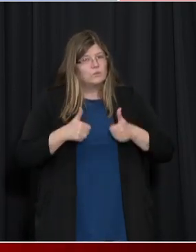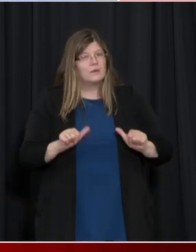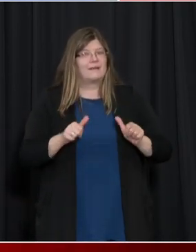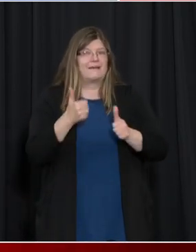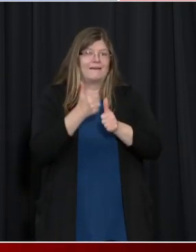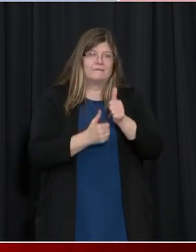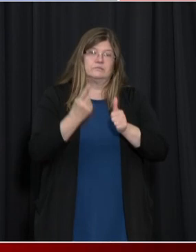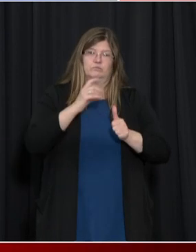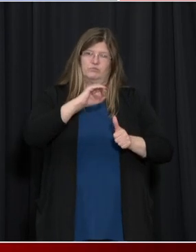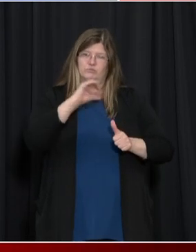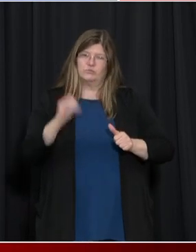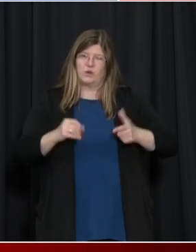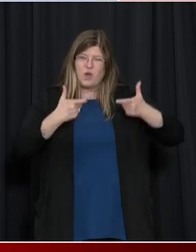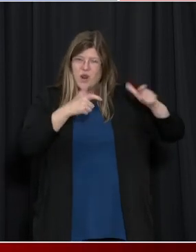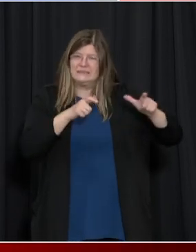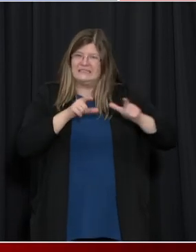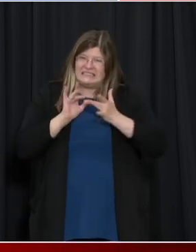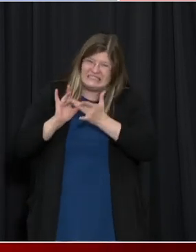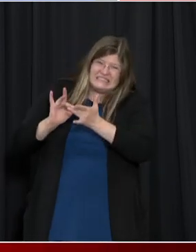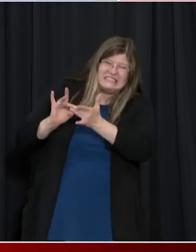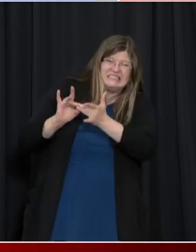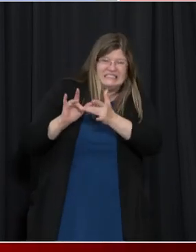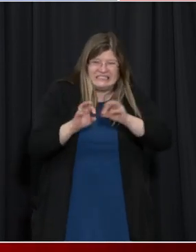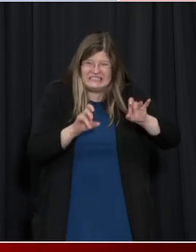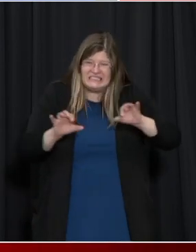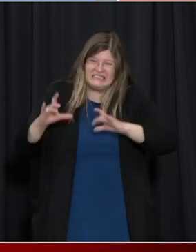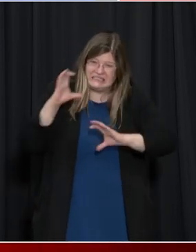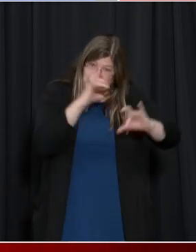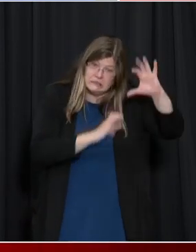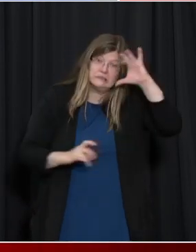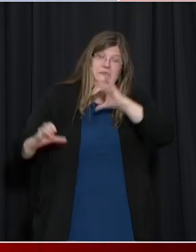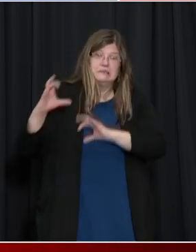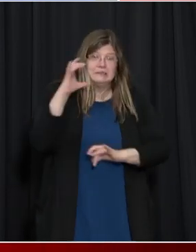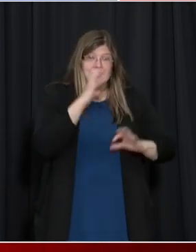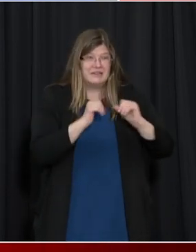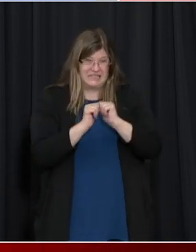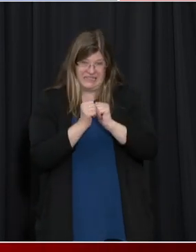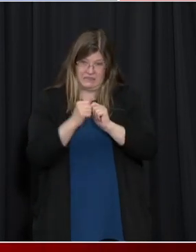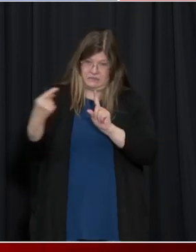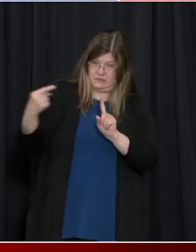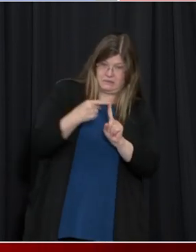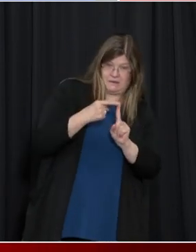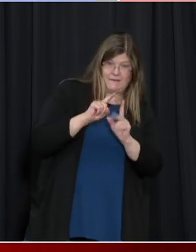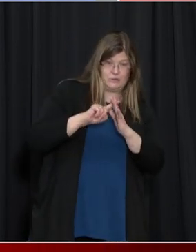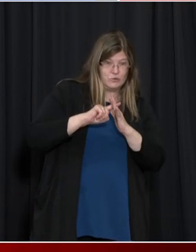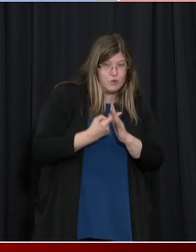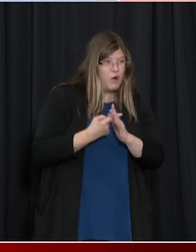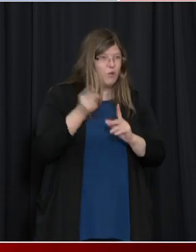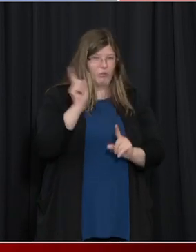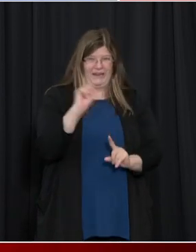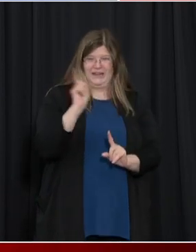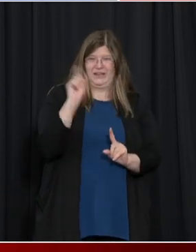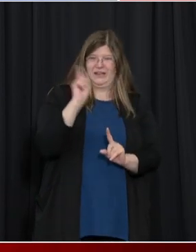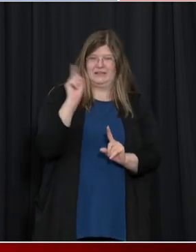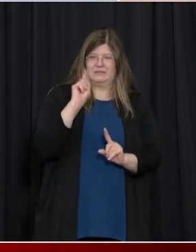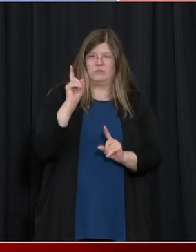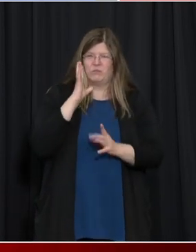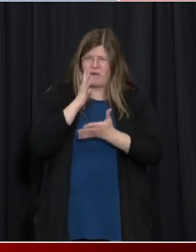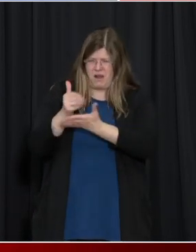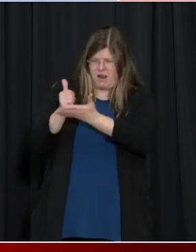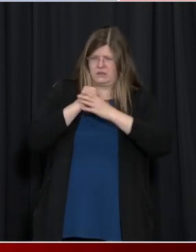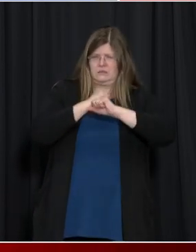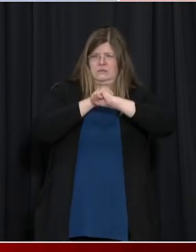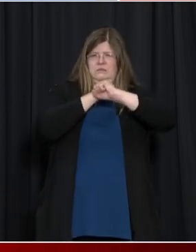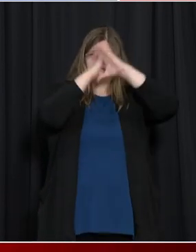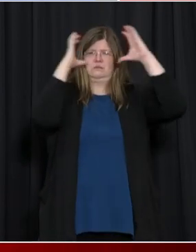of the people that we're contact tracing, we know how they were exposed and where they were exposed as a good indicator that we are back